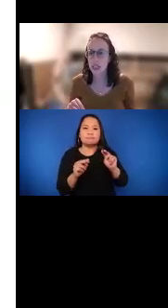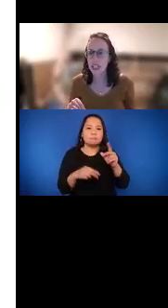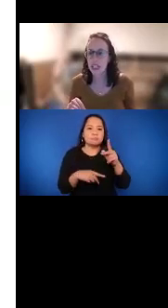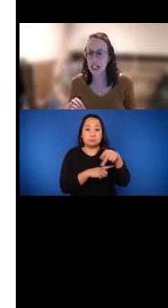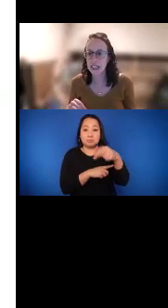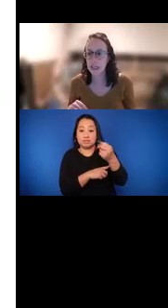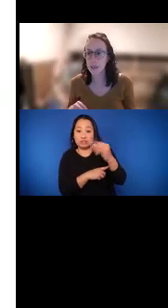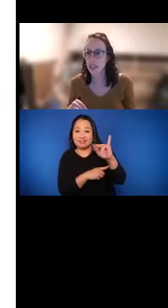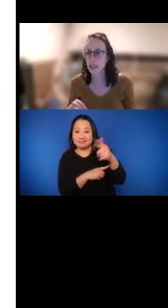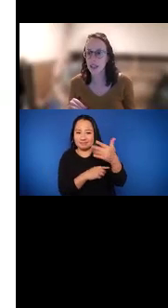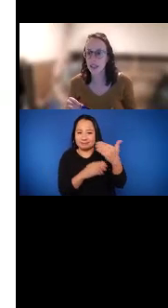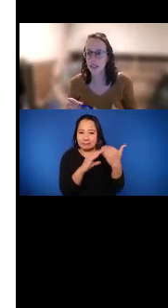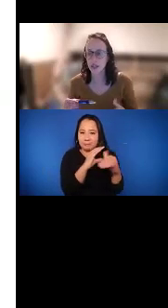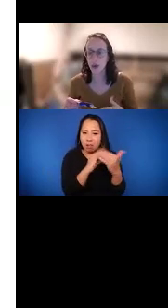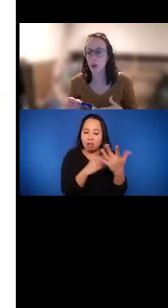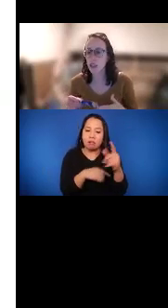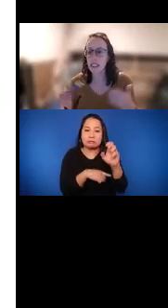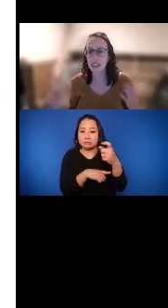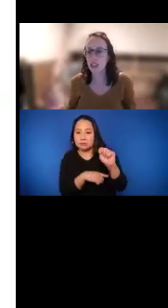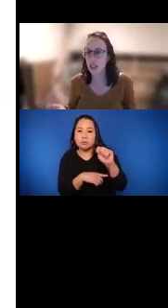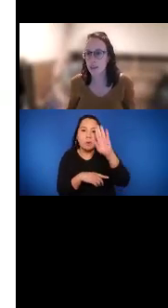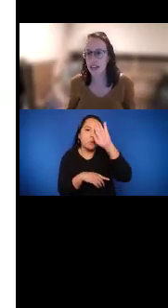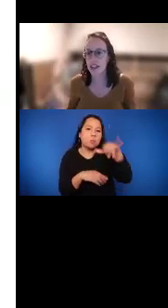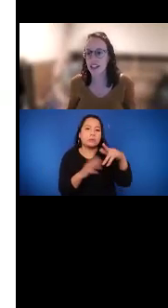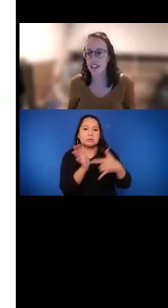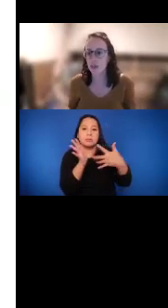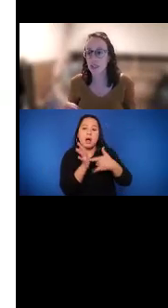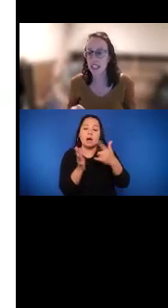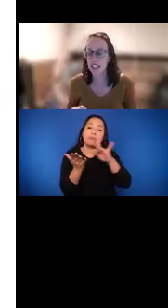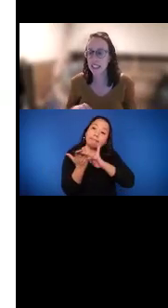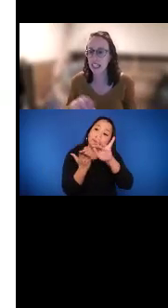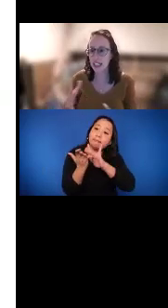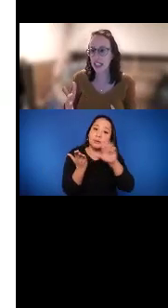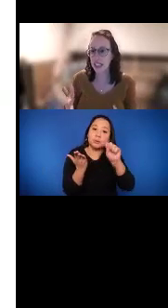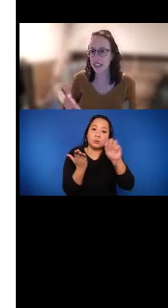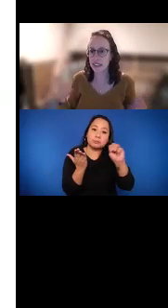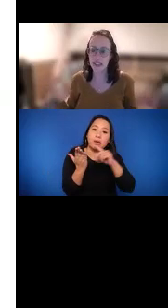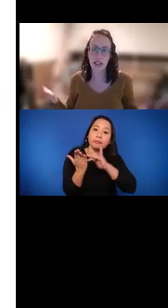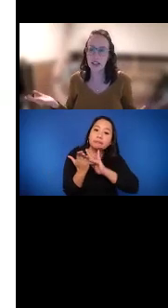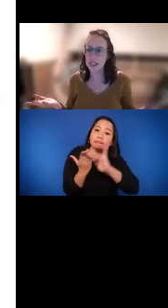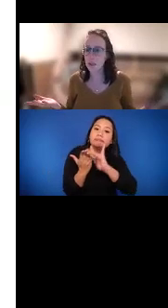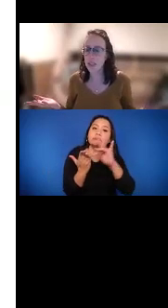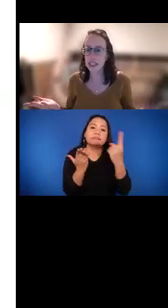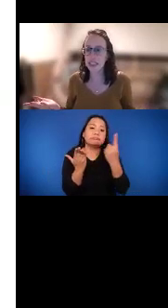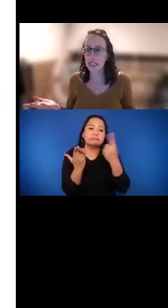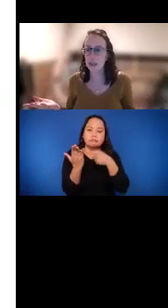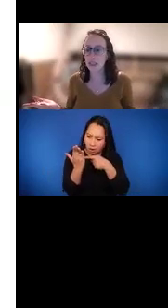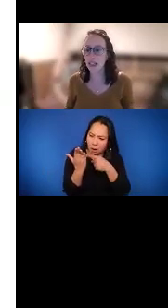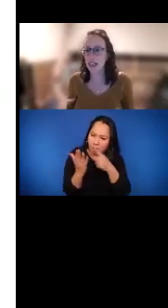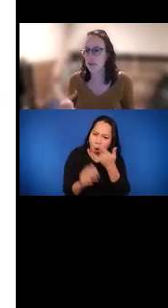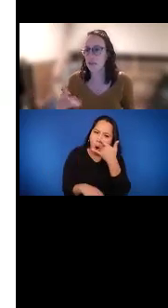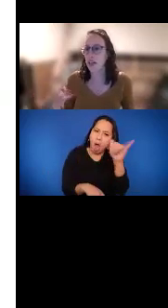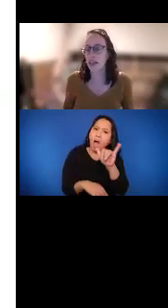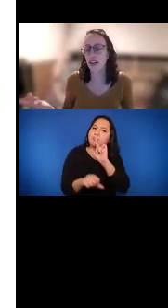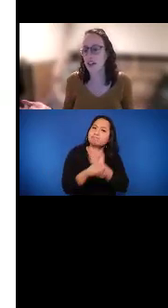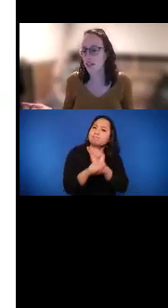social media, something looks totally legitimate and it's really easy to click, and something seems